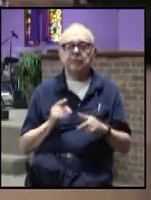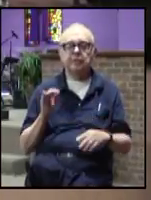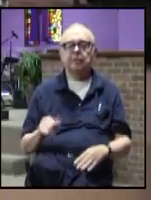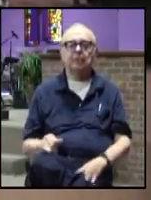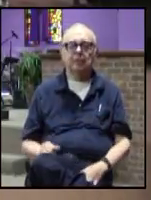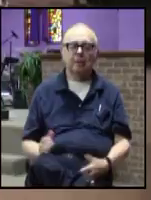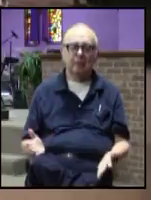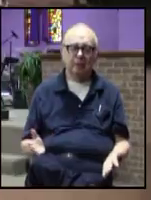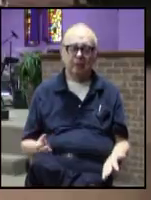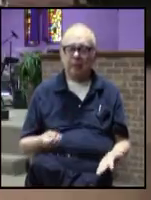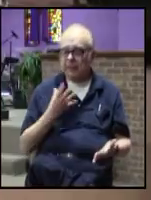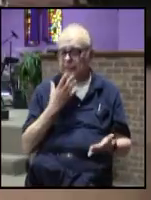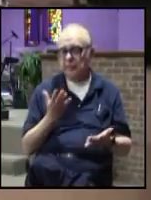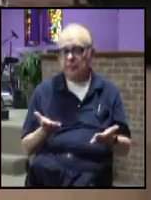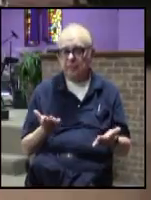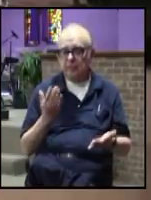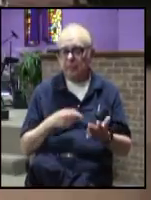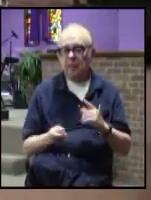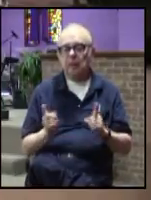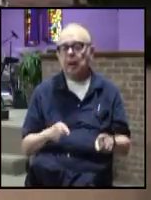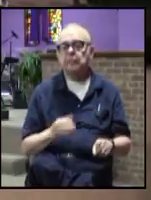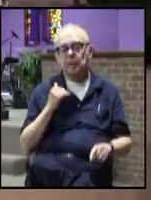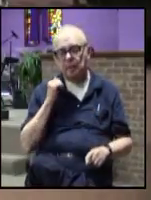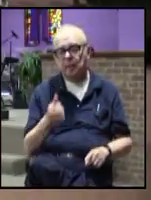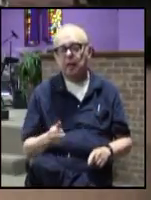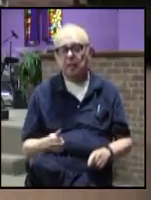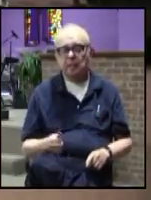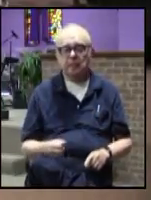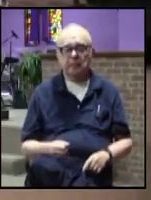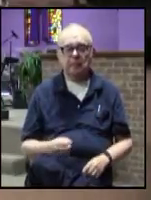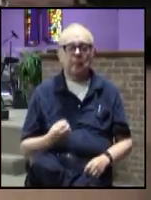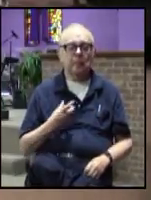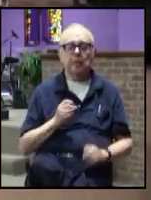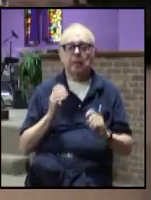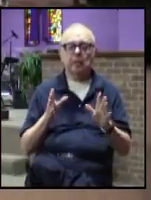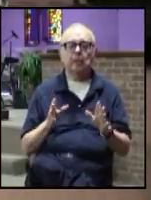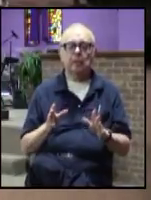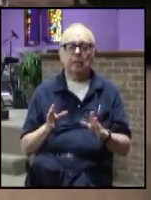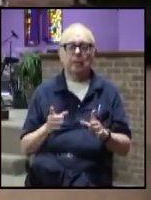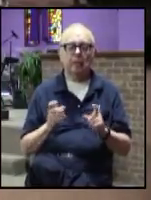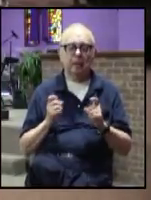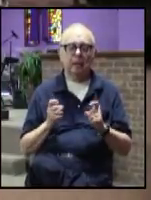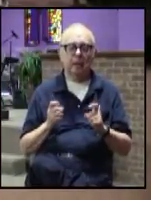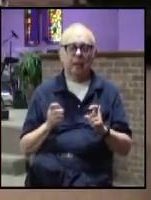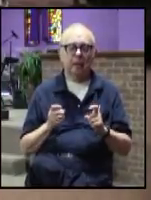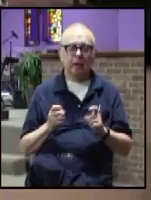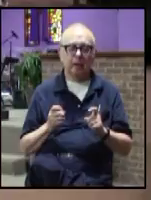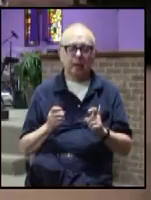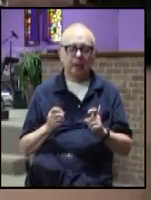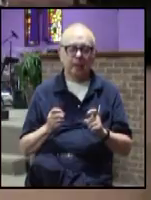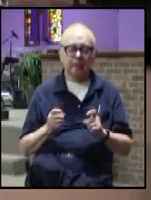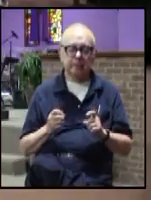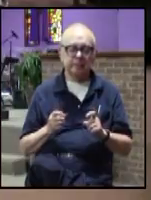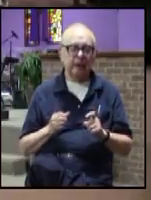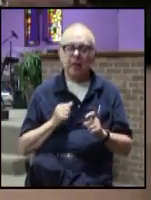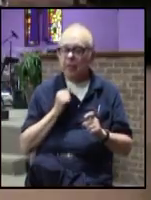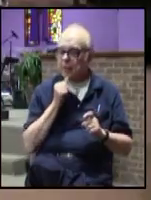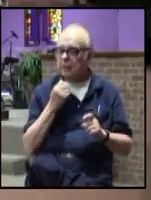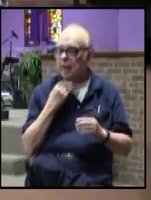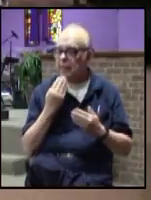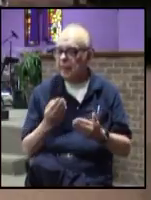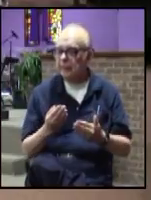to stay. We had plenty of food. We knew what was going to happen tomorrow. We just didn't care. And so all of a sudden he's there, and they're